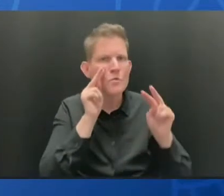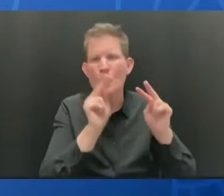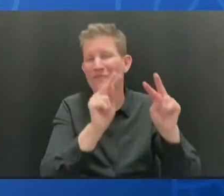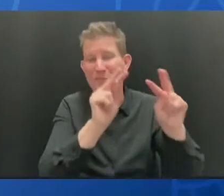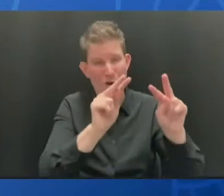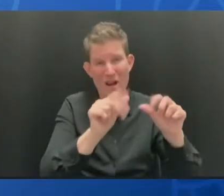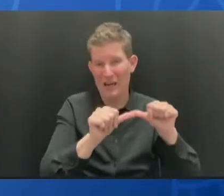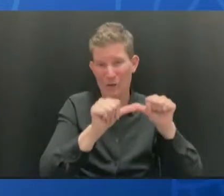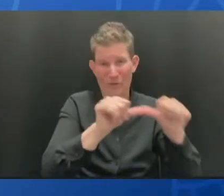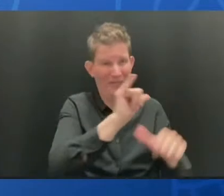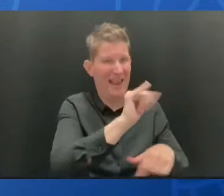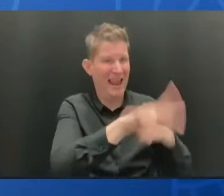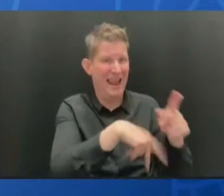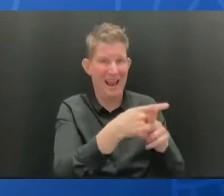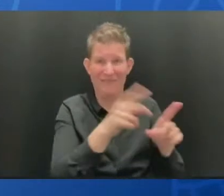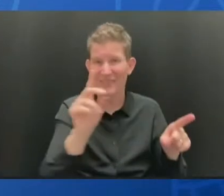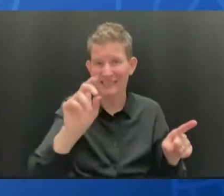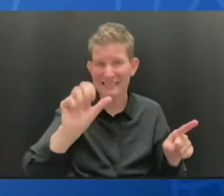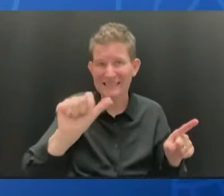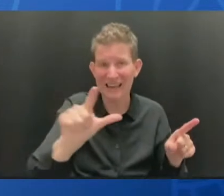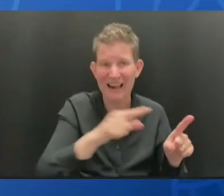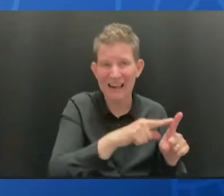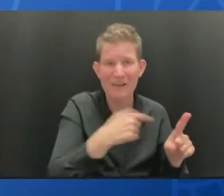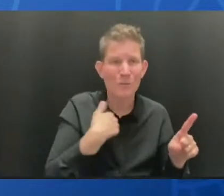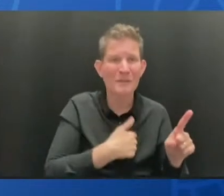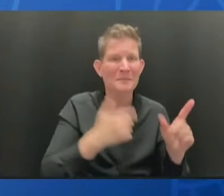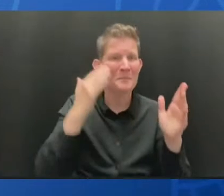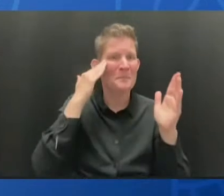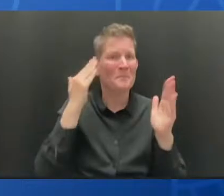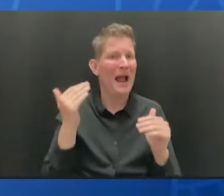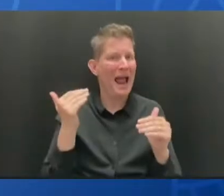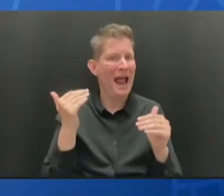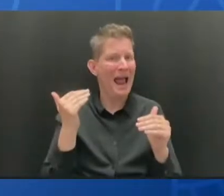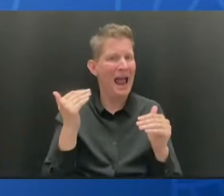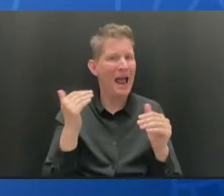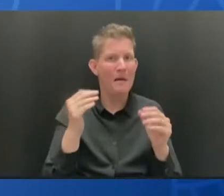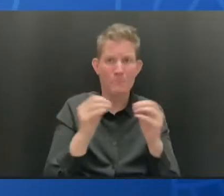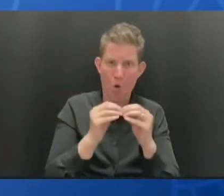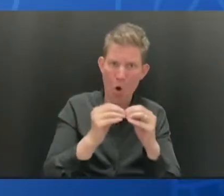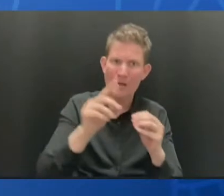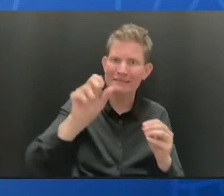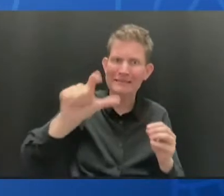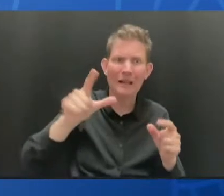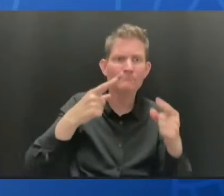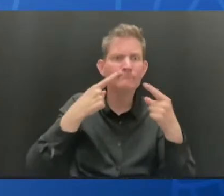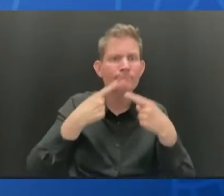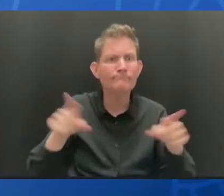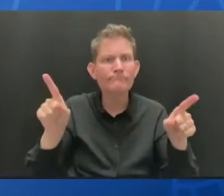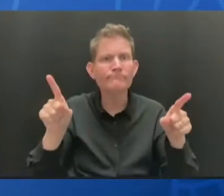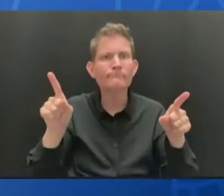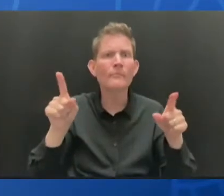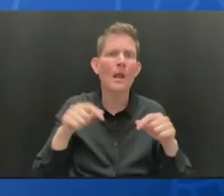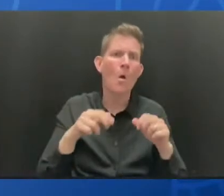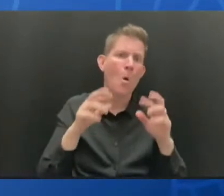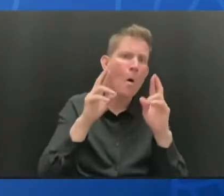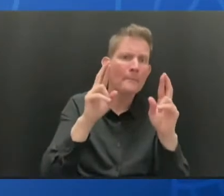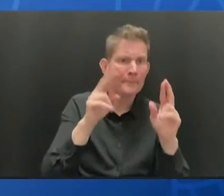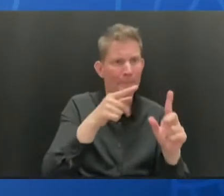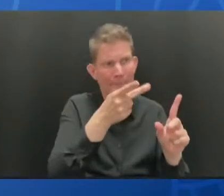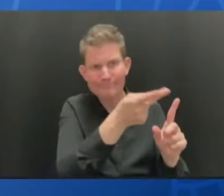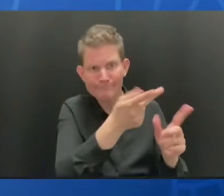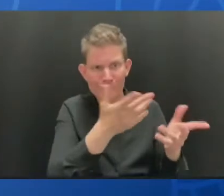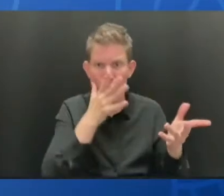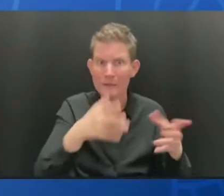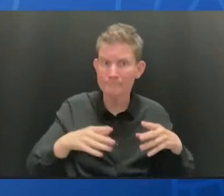these kinds of deals to flourish and would hope that they would be facilitated. But it's,